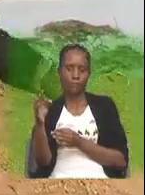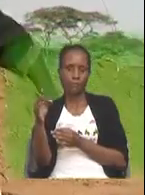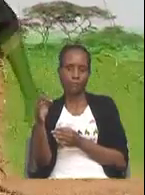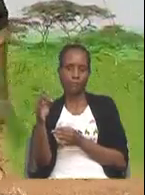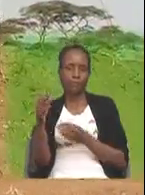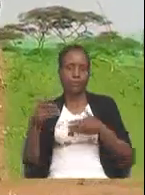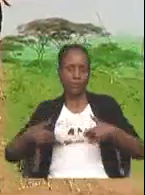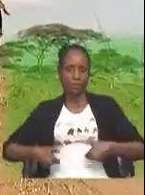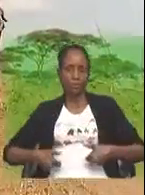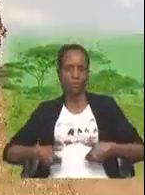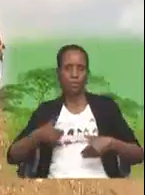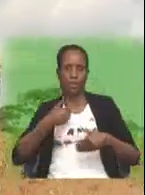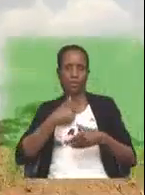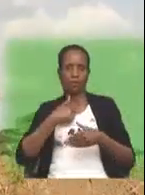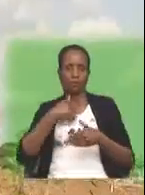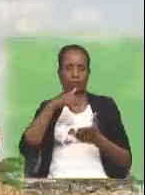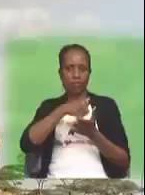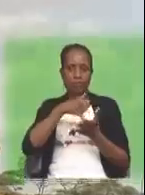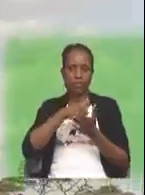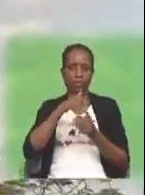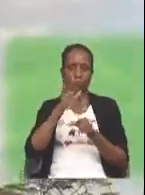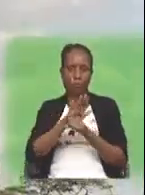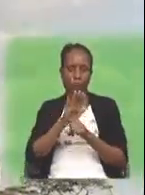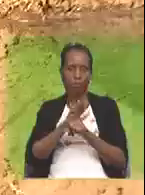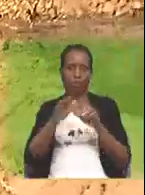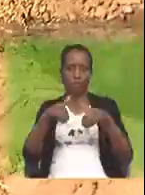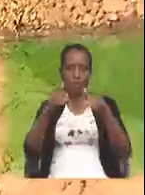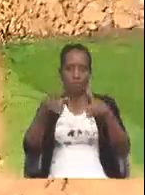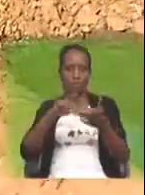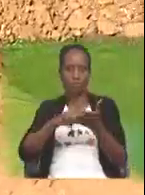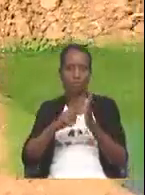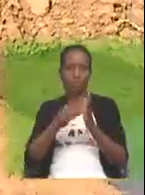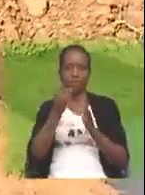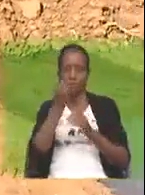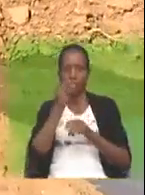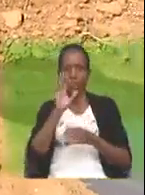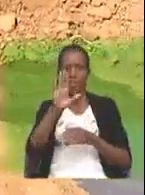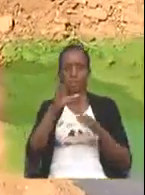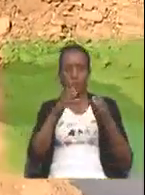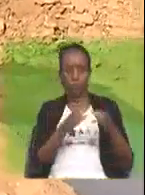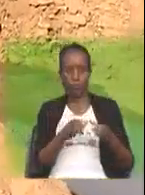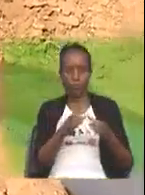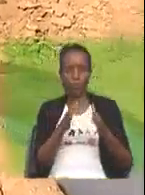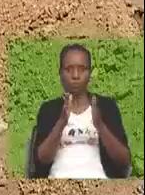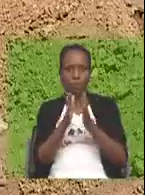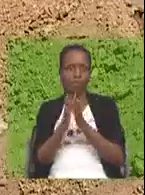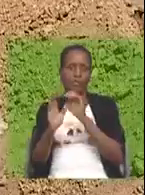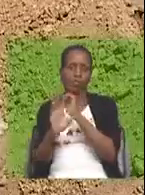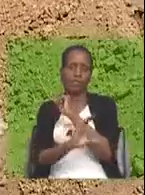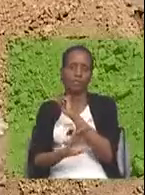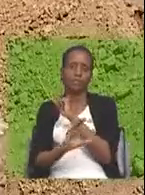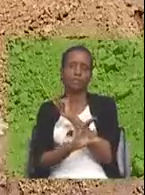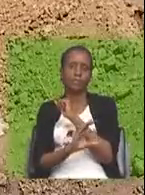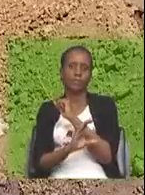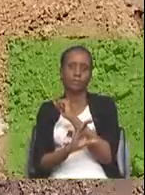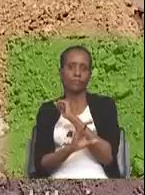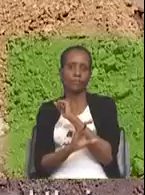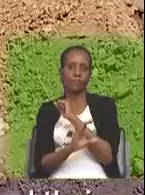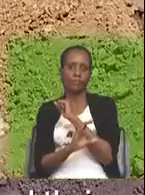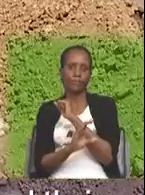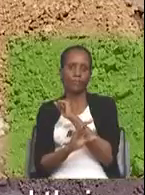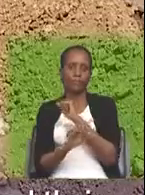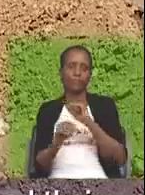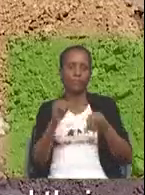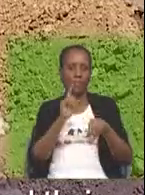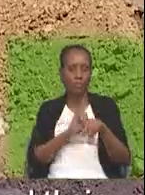The youth have been engaged in meaningful agricultural projects to feed their communities as well as the country.